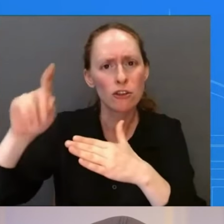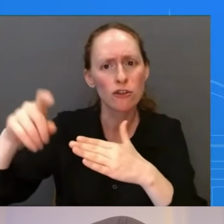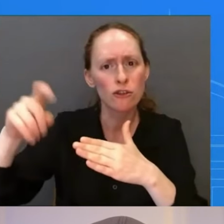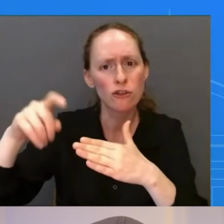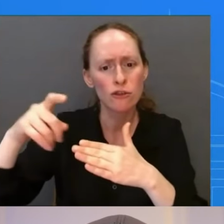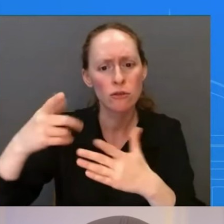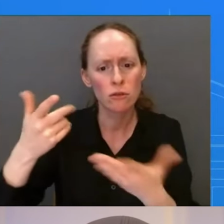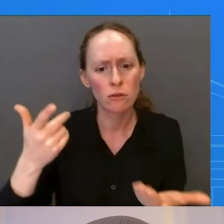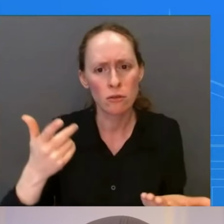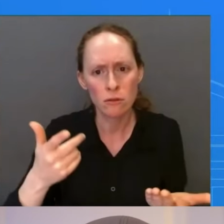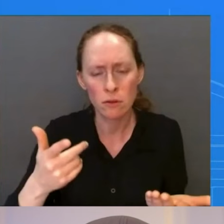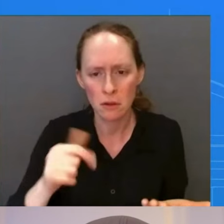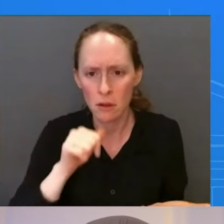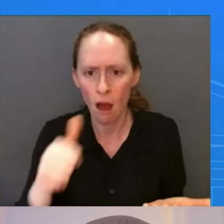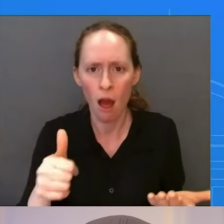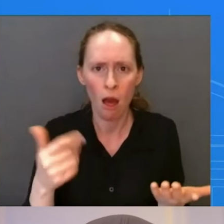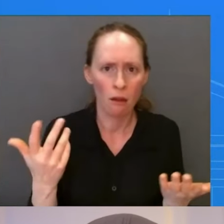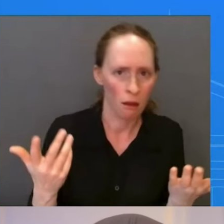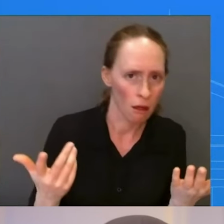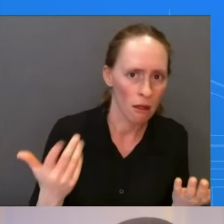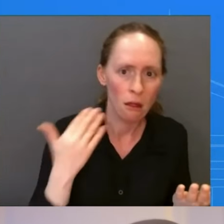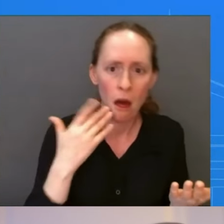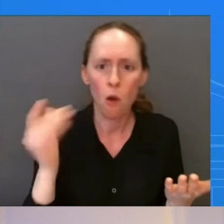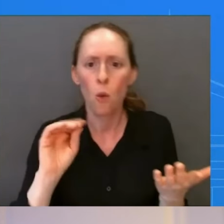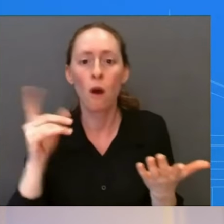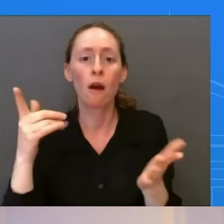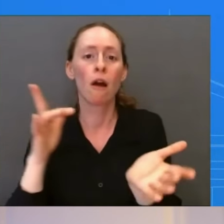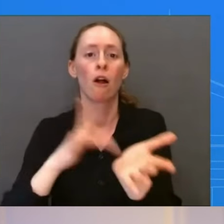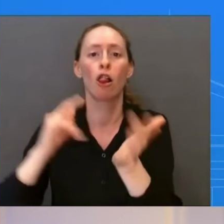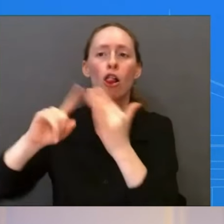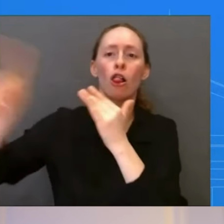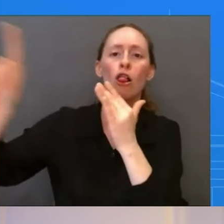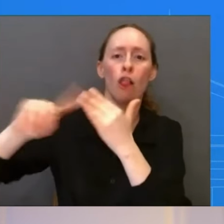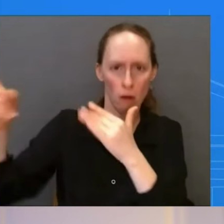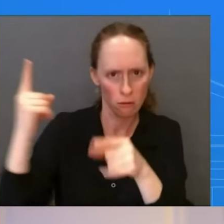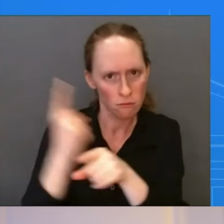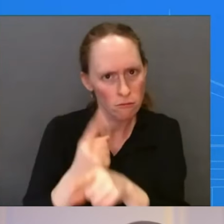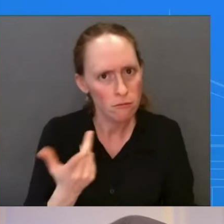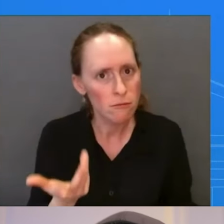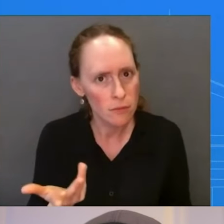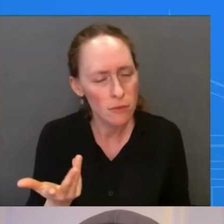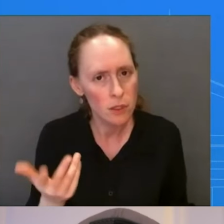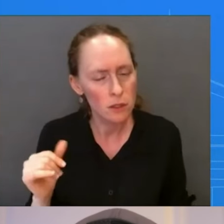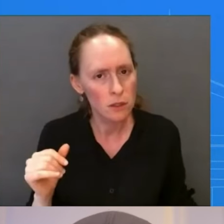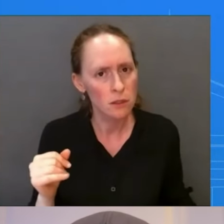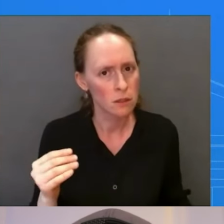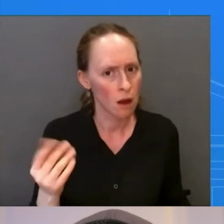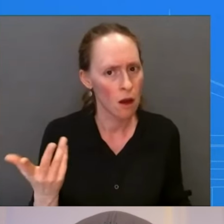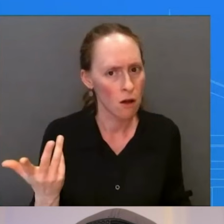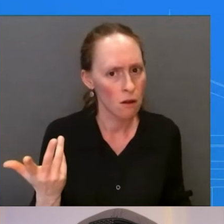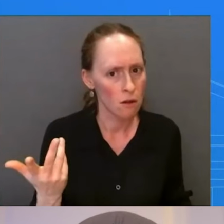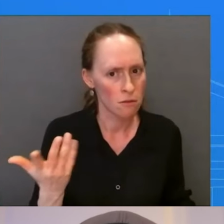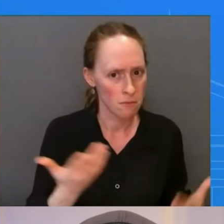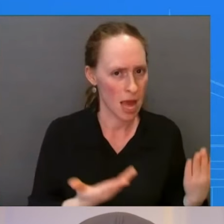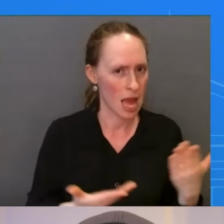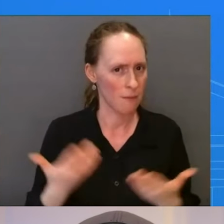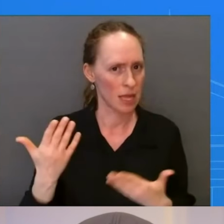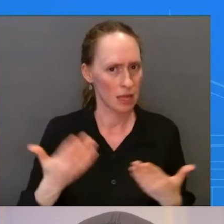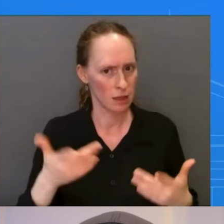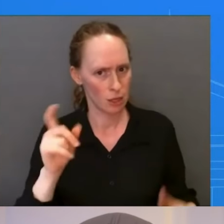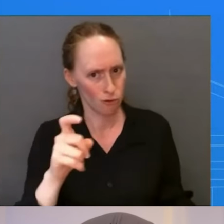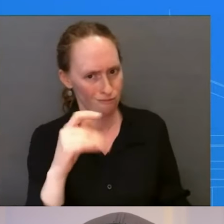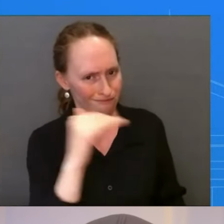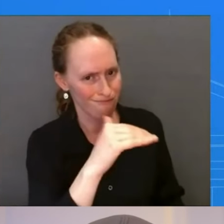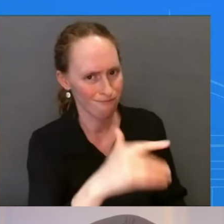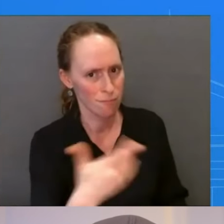to wealthy lawmakers and say, if you have access to new information that maybe the public doesn't, perhaps you should take a step back? Look, what I've been